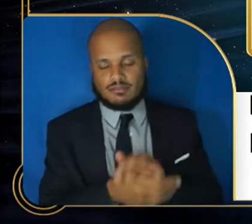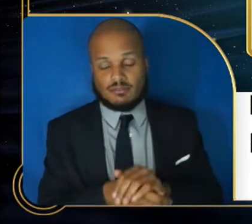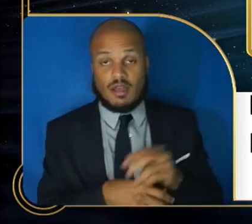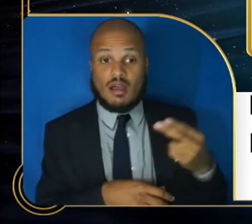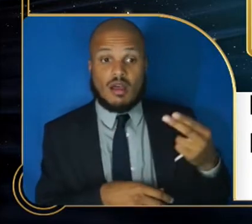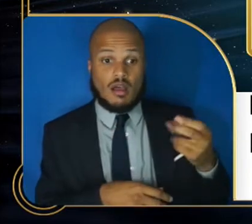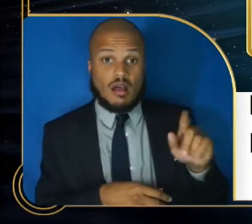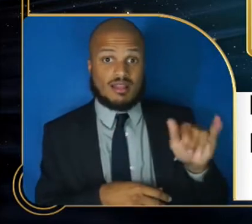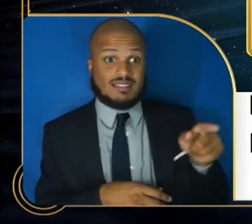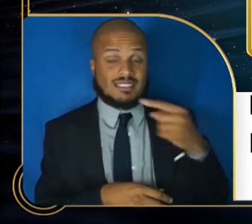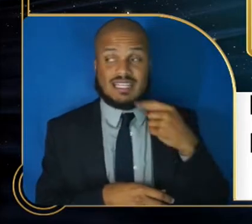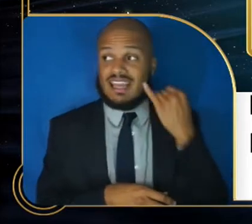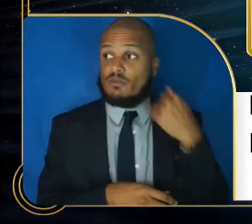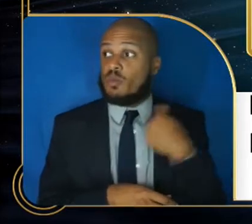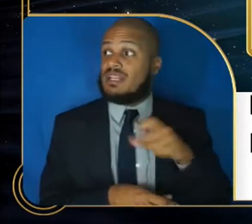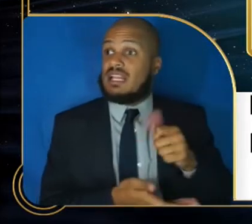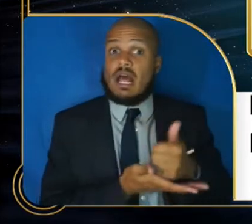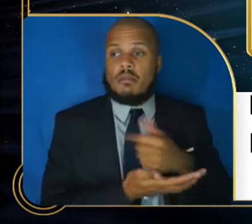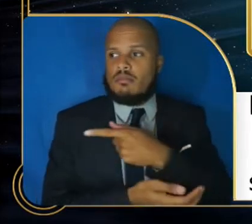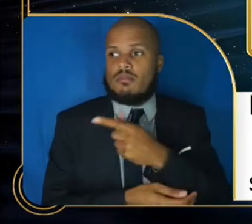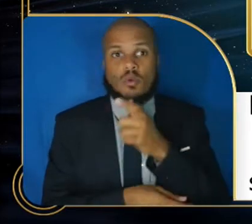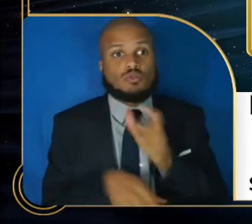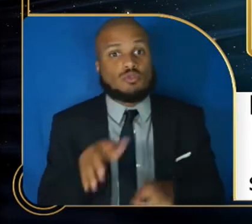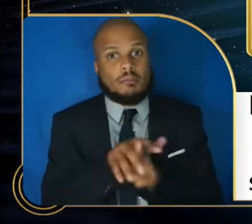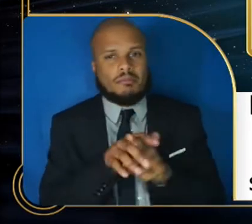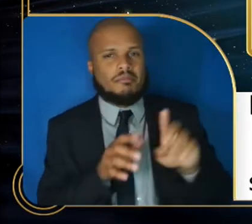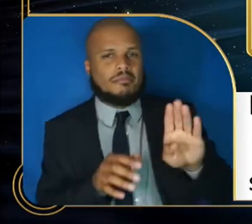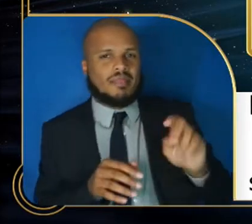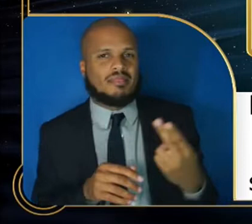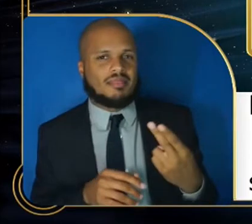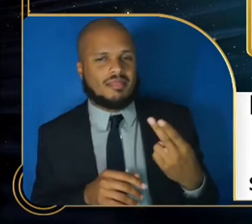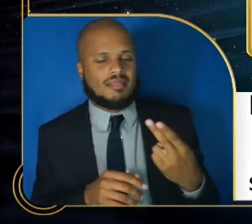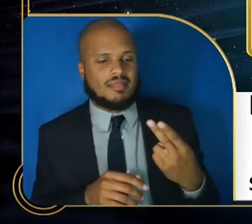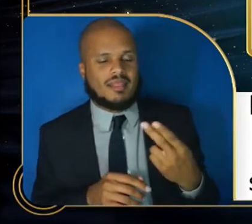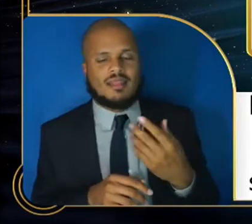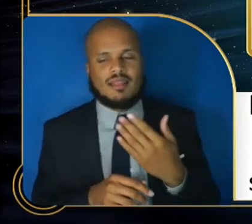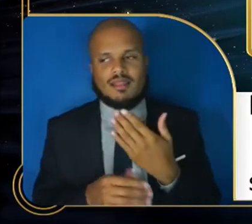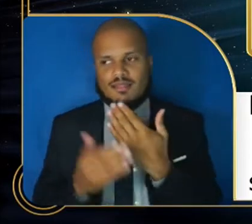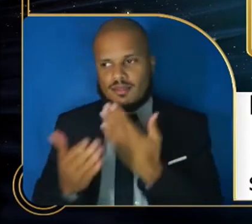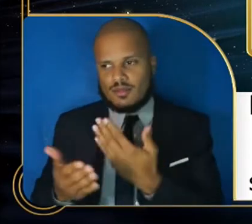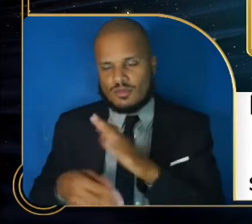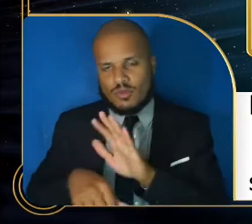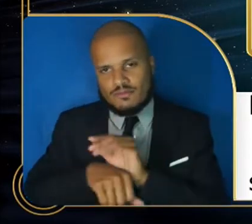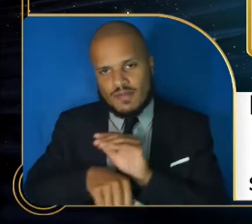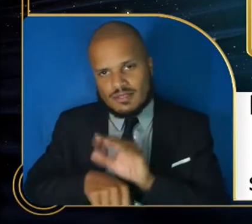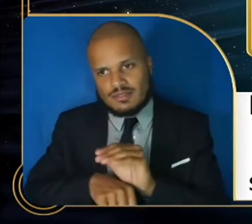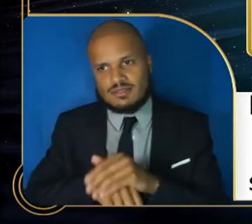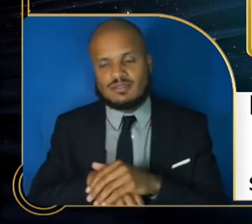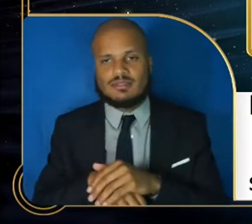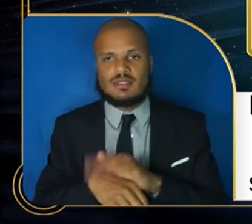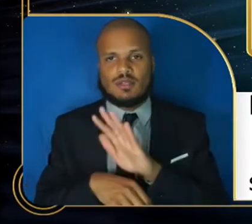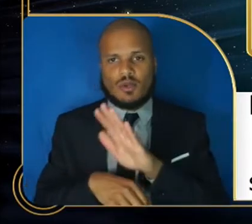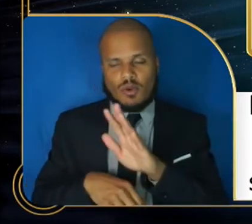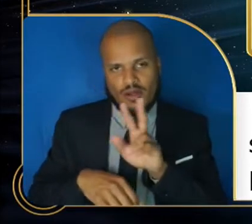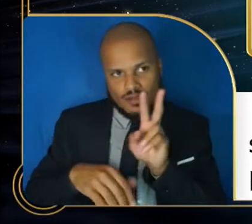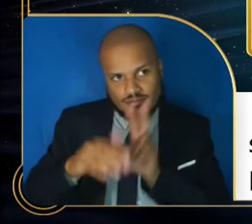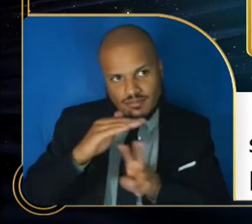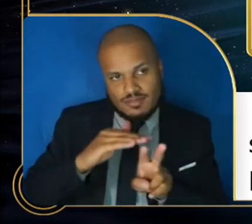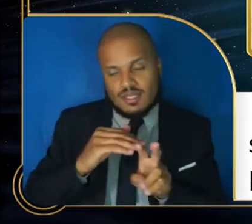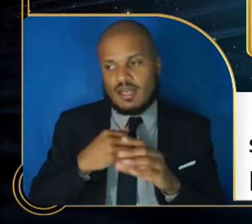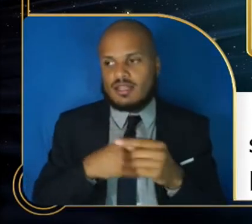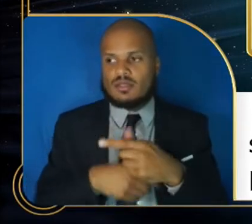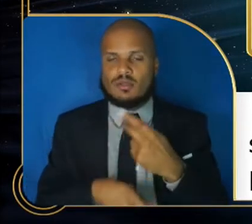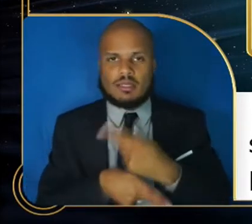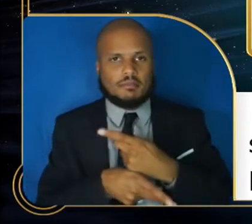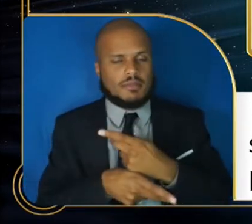Beth shows up. For that, for your sound advice and keen insights, and for helping to keep disability law